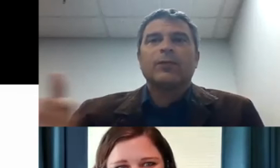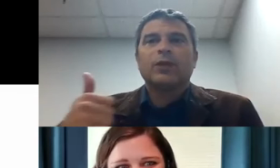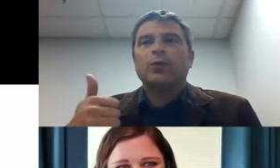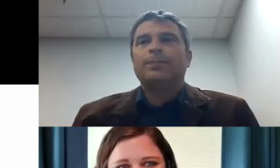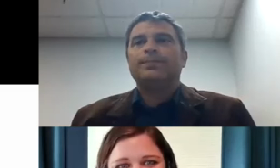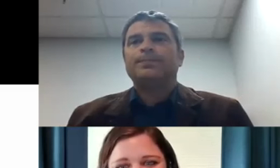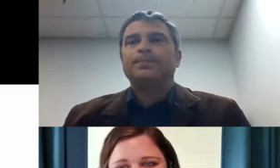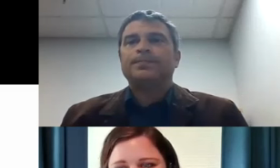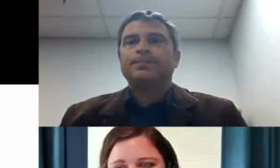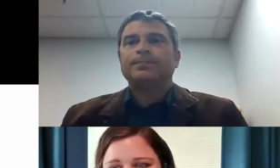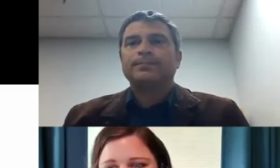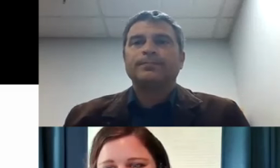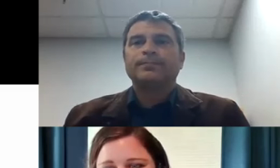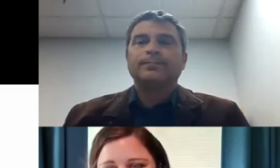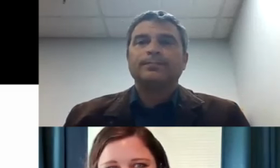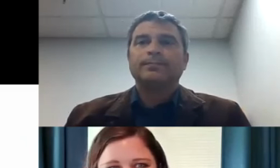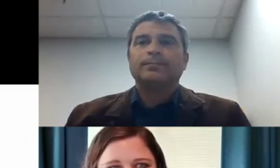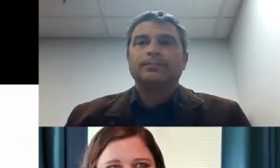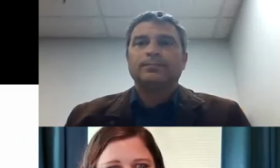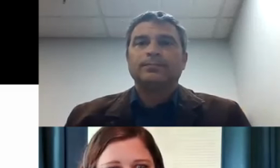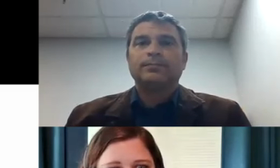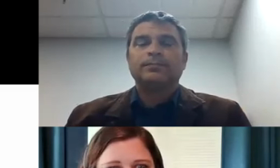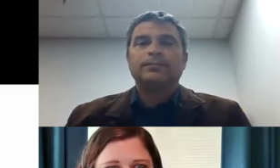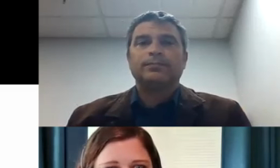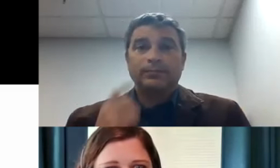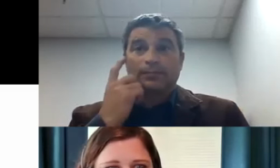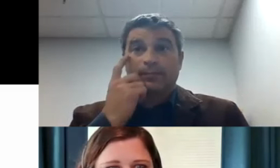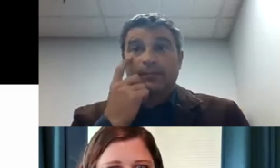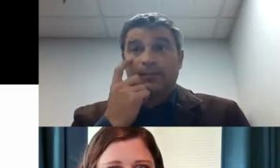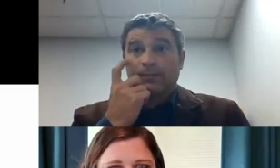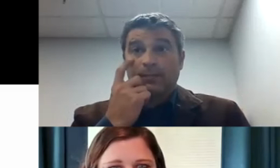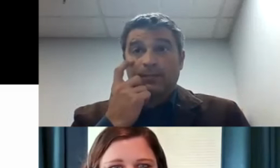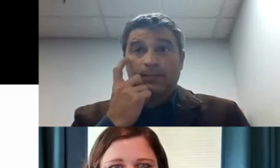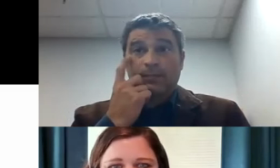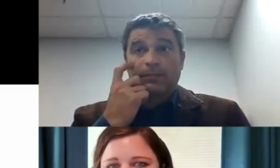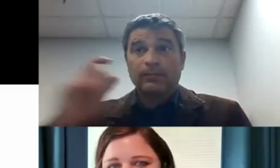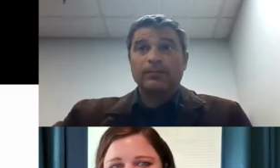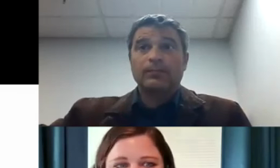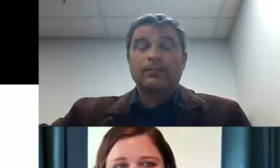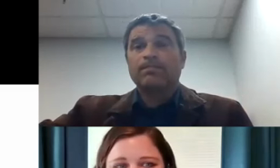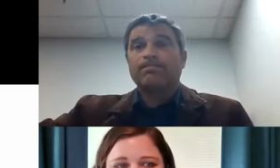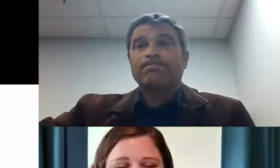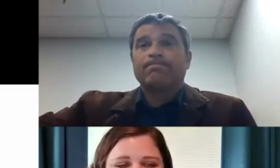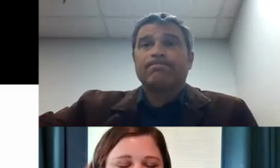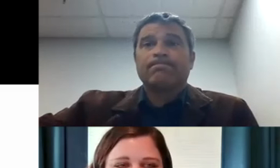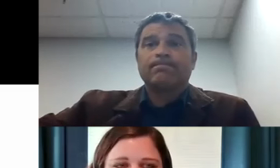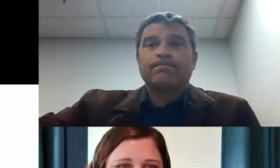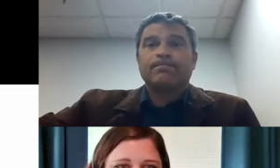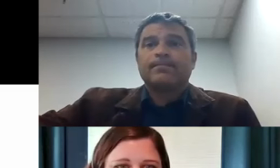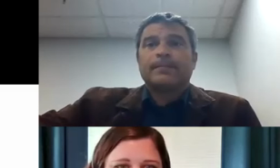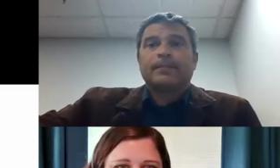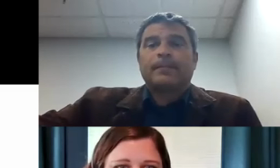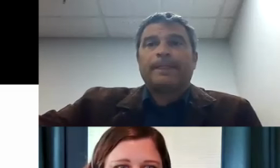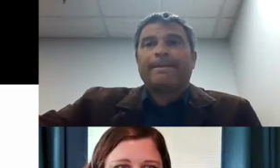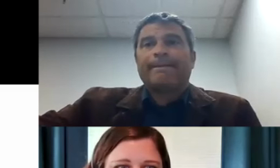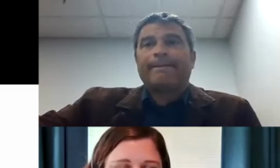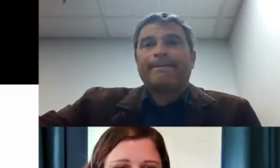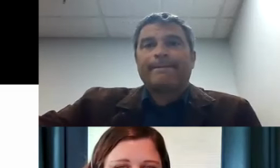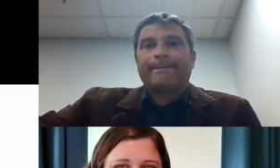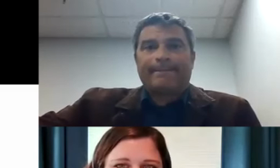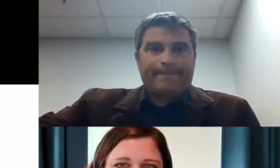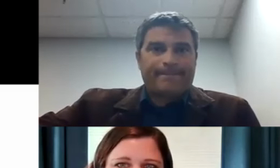Thank you. So we have 2 minutes before our break. So if just in a couple of